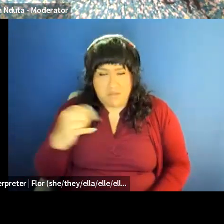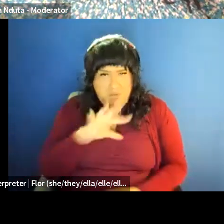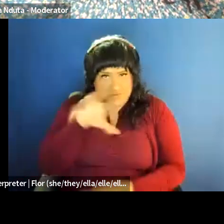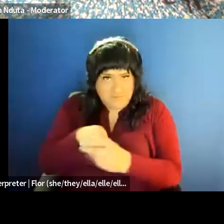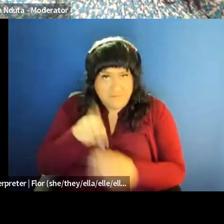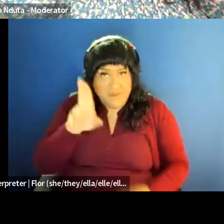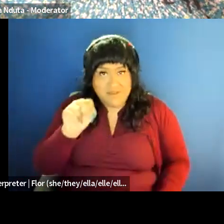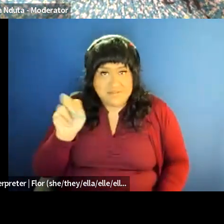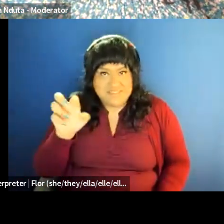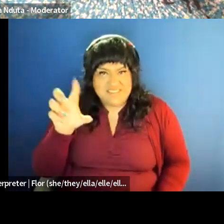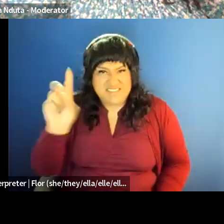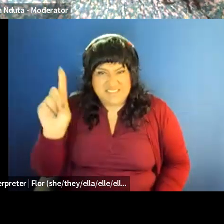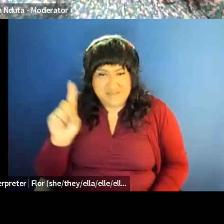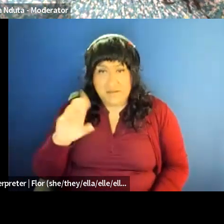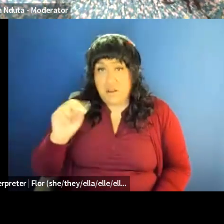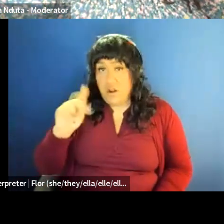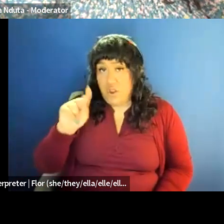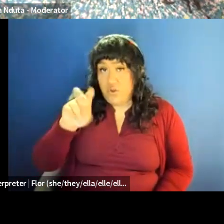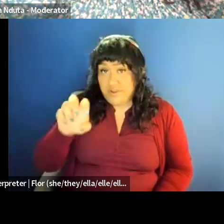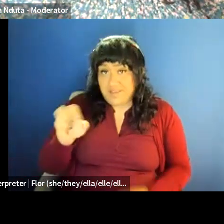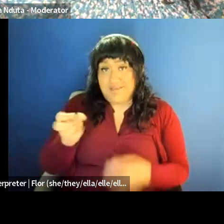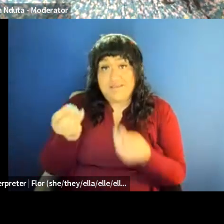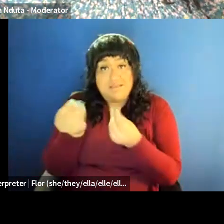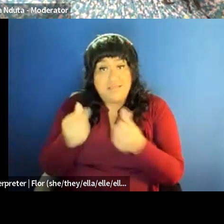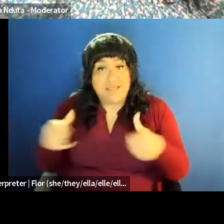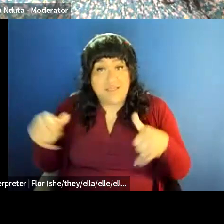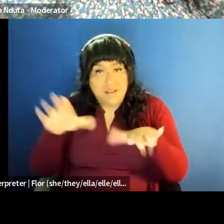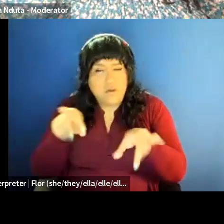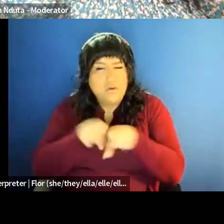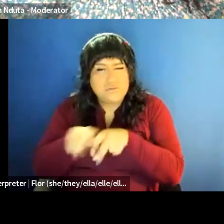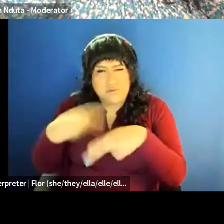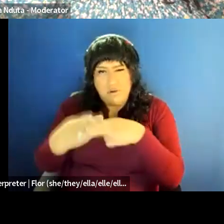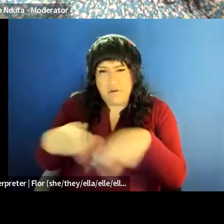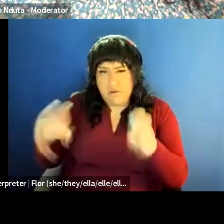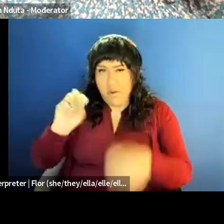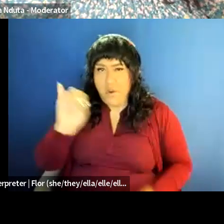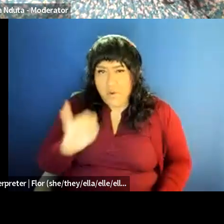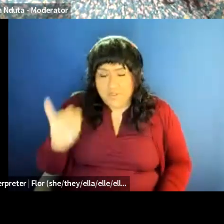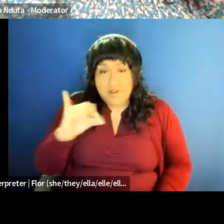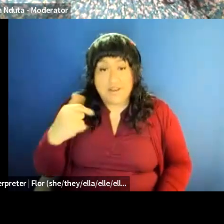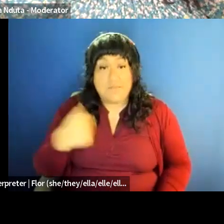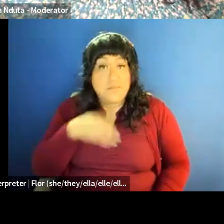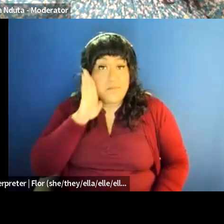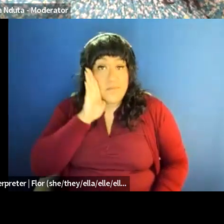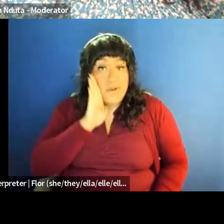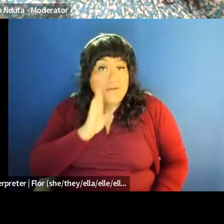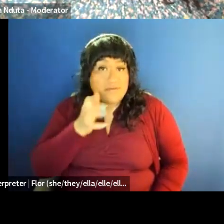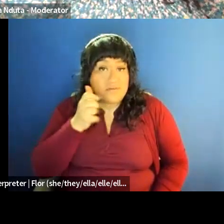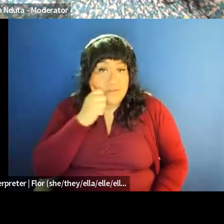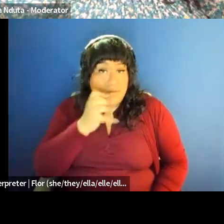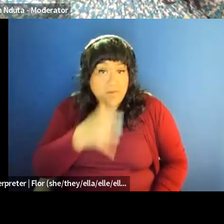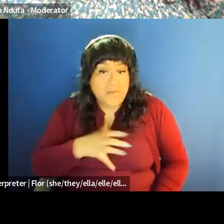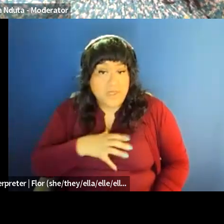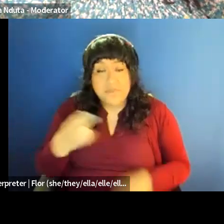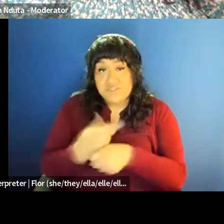Ohlone land in so-called Oakland. I'm a brown-skinned woman with long hair and braids. I'm wearing a green shirt.